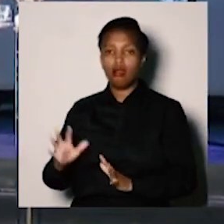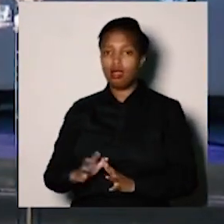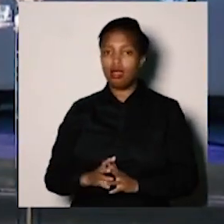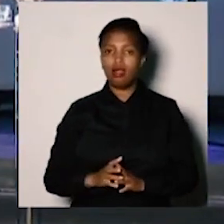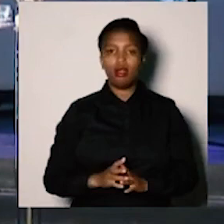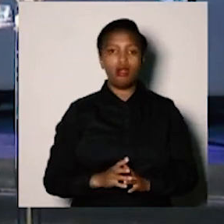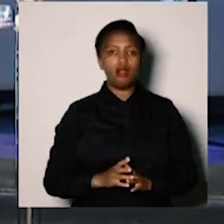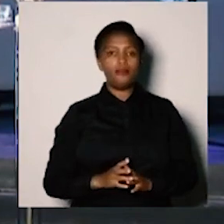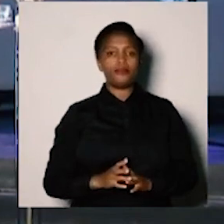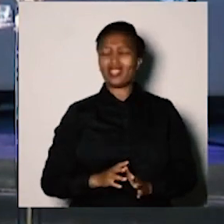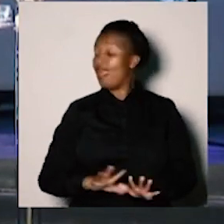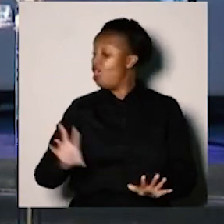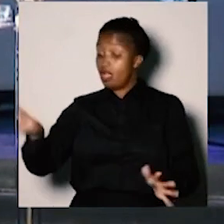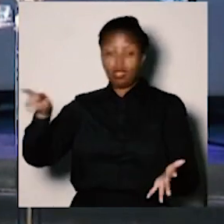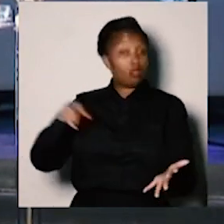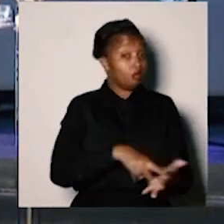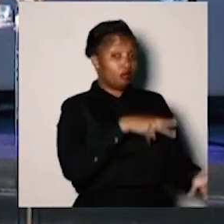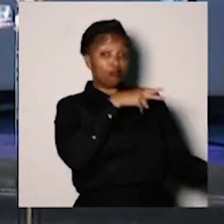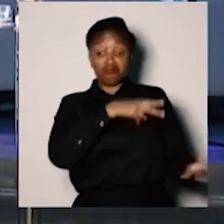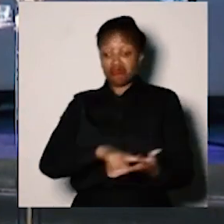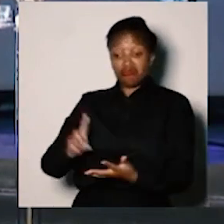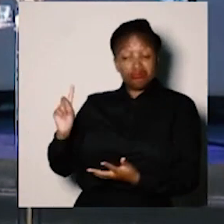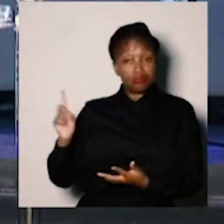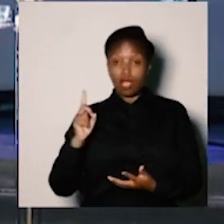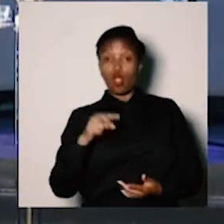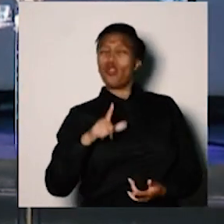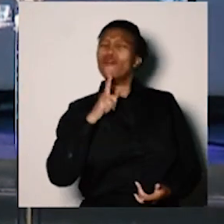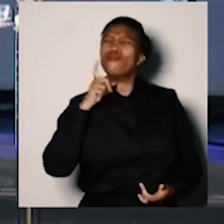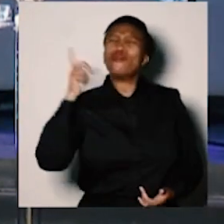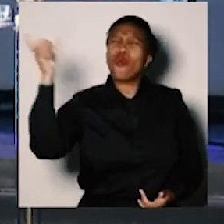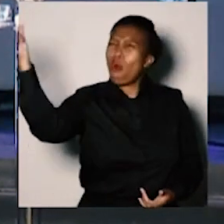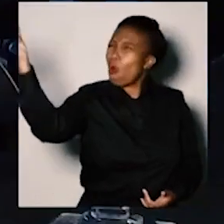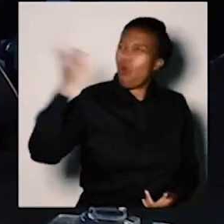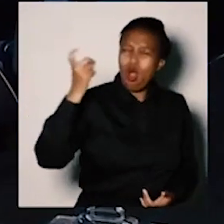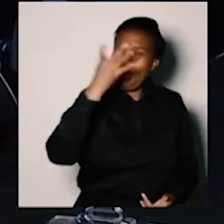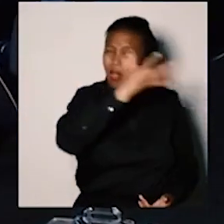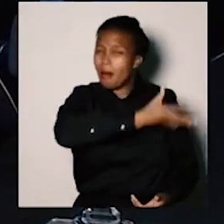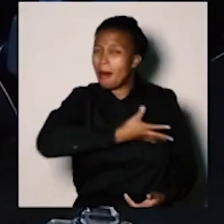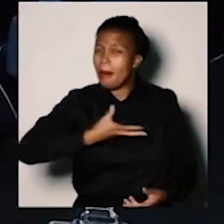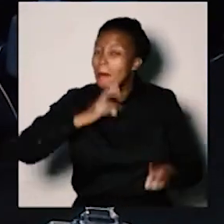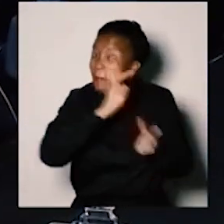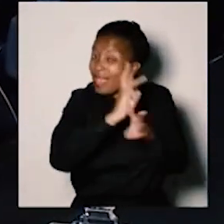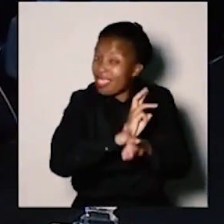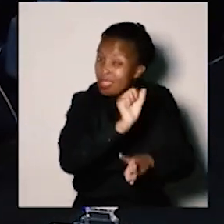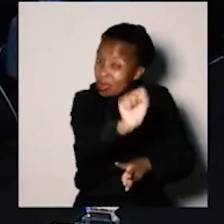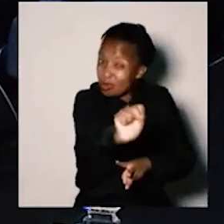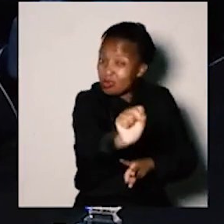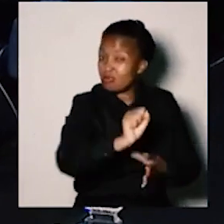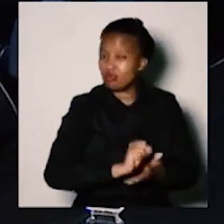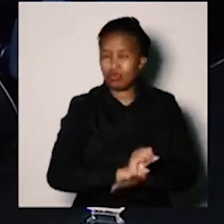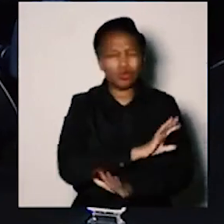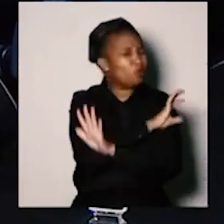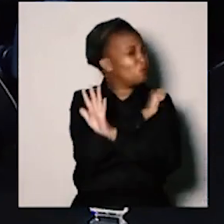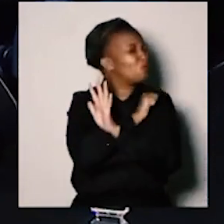Are you on to your pampa? Ah, 1 meter mewa how? Because it comes from the heart. You are facing reality. How not